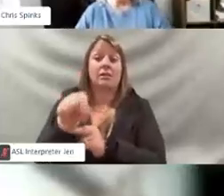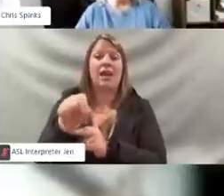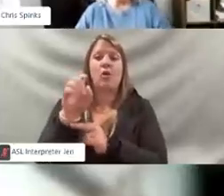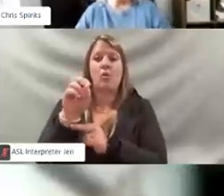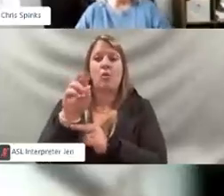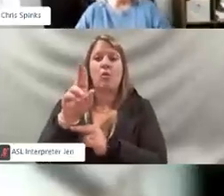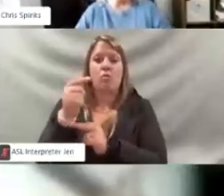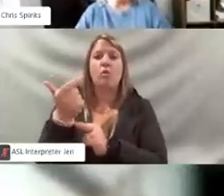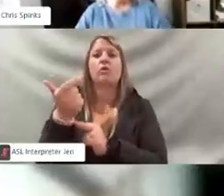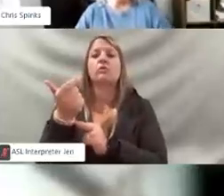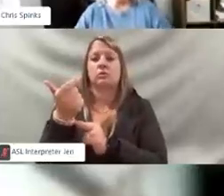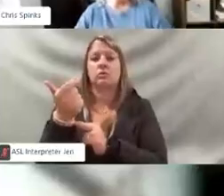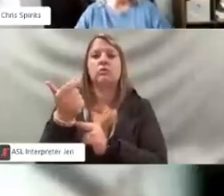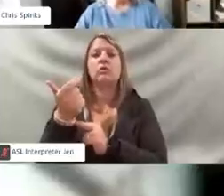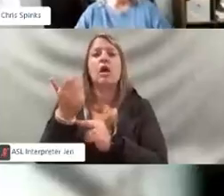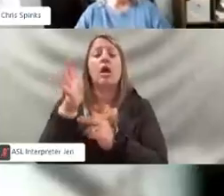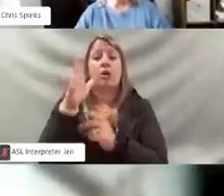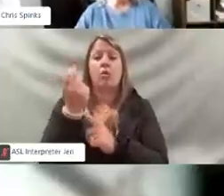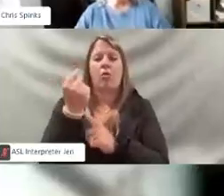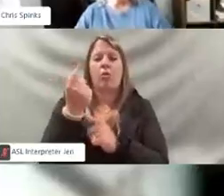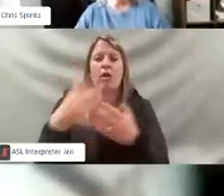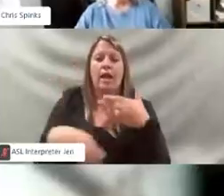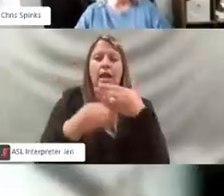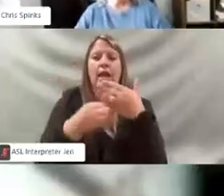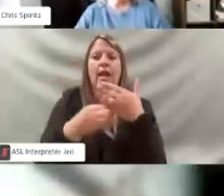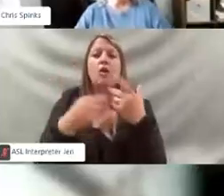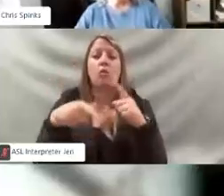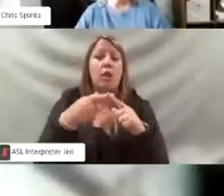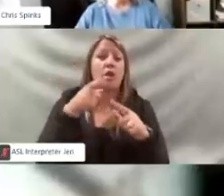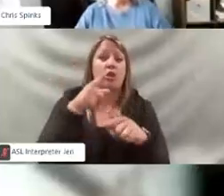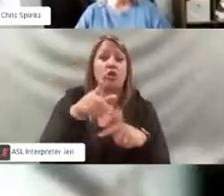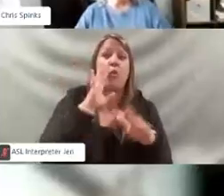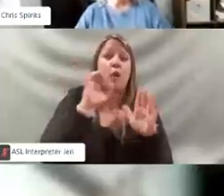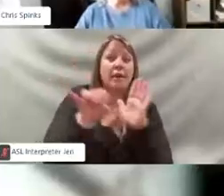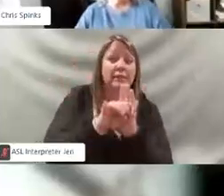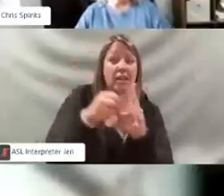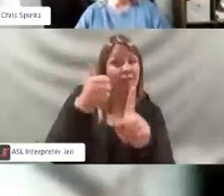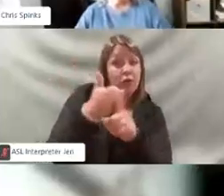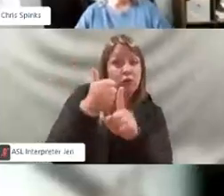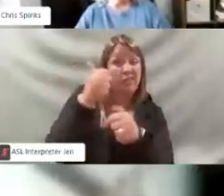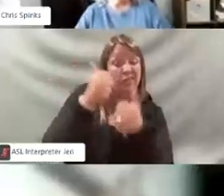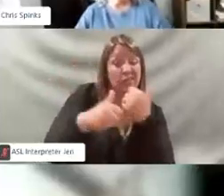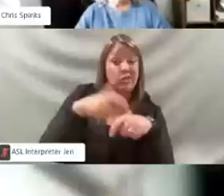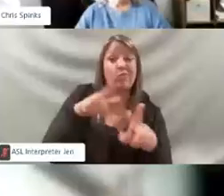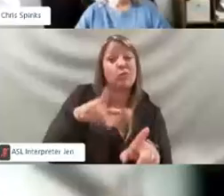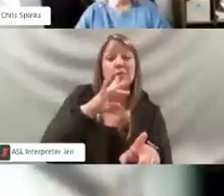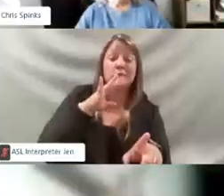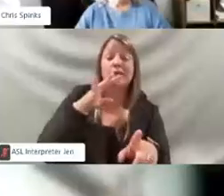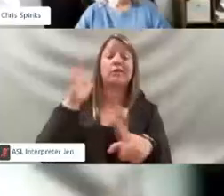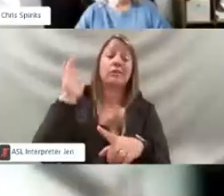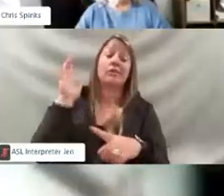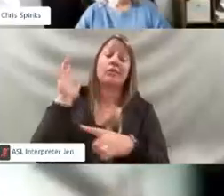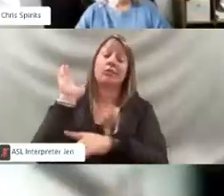INDIANASILC.org. And just one more thing, when it's your time to speak, if you could just please identify yourself before speaking, and